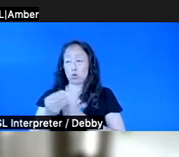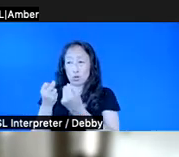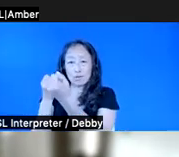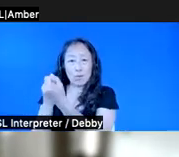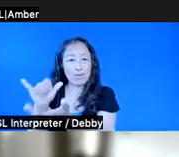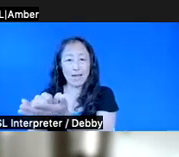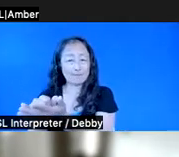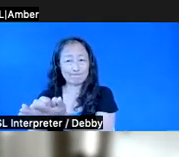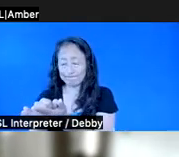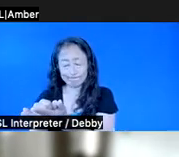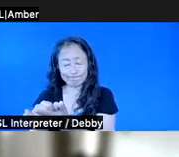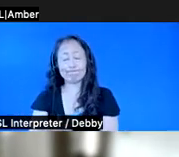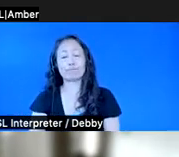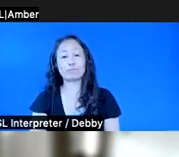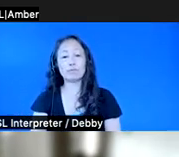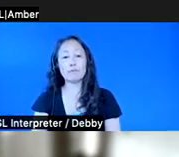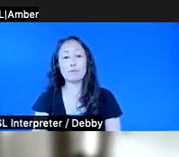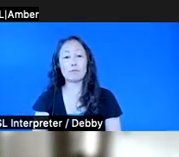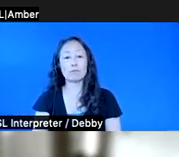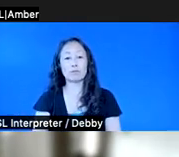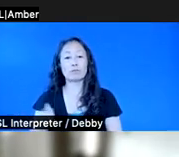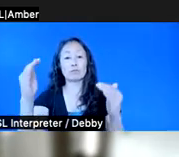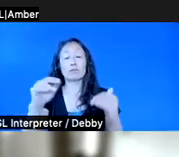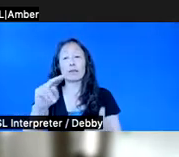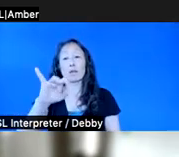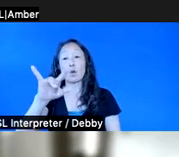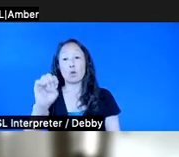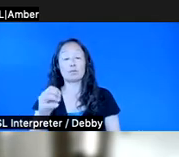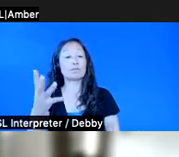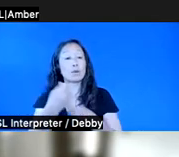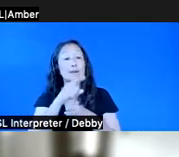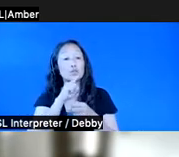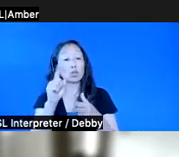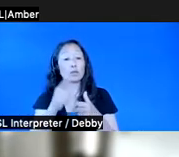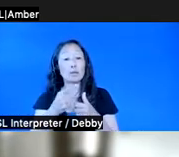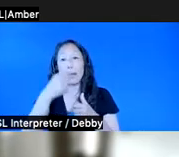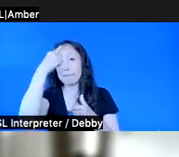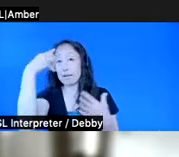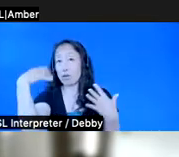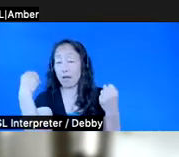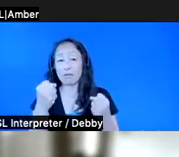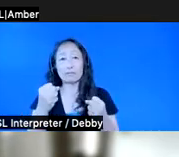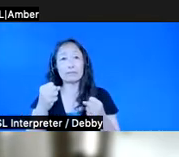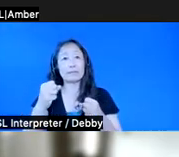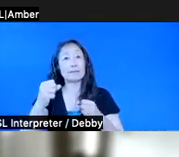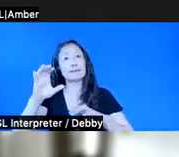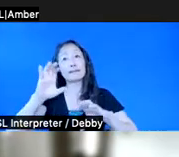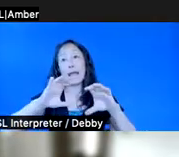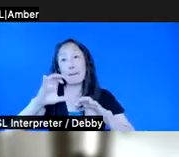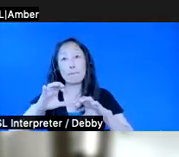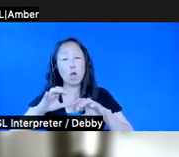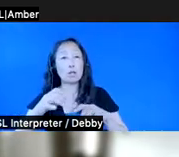We want to make sure that mental health, chemical dependency, or other issues not directly related